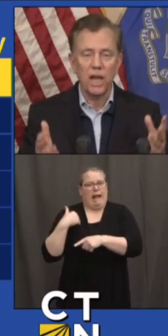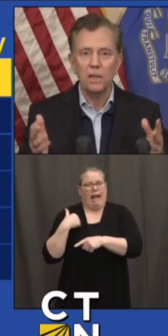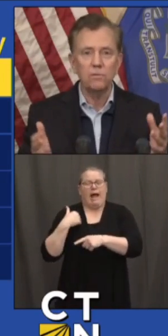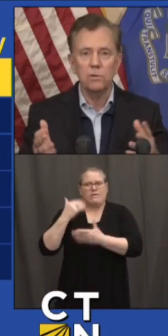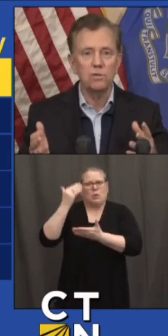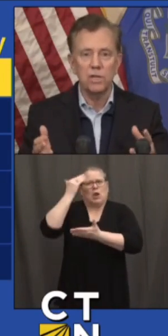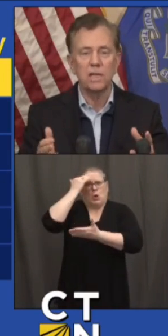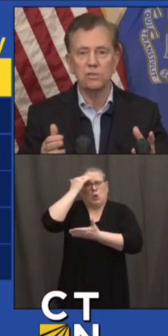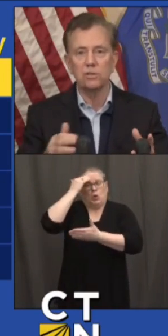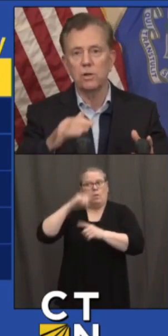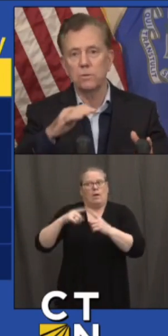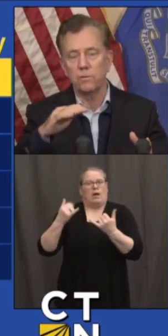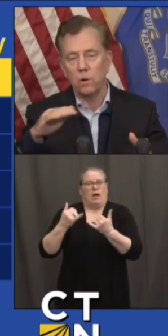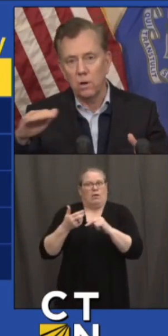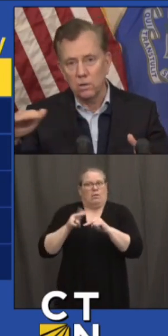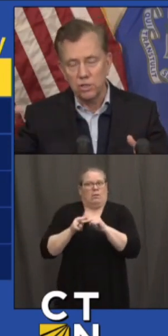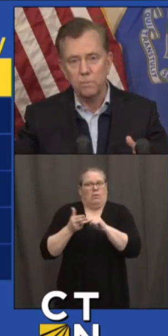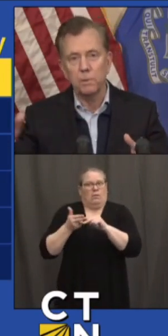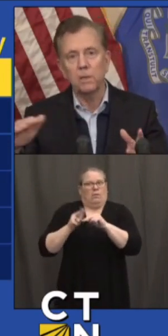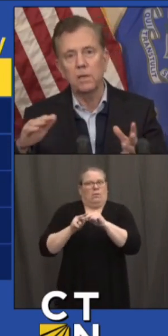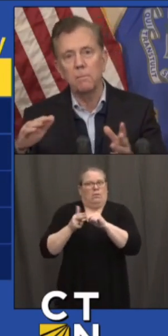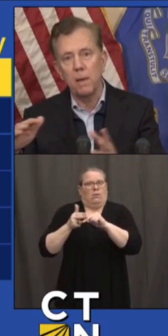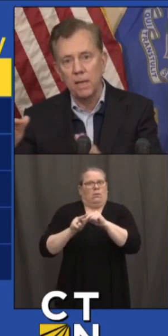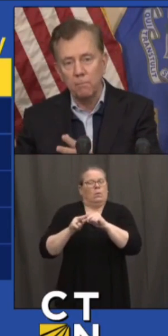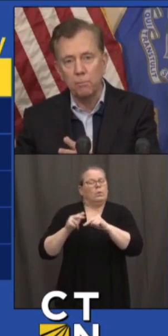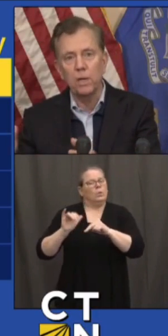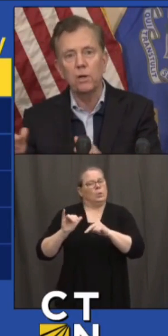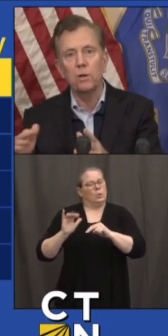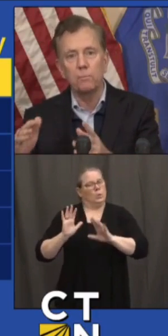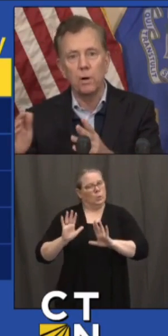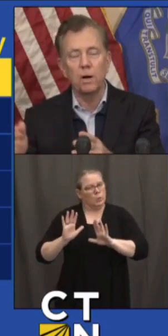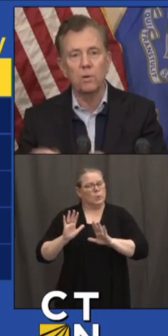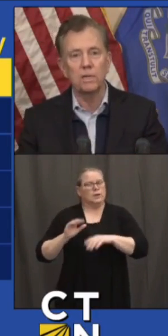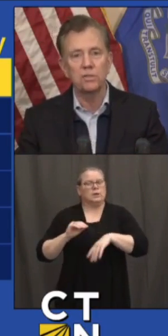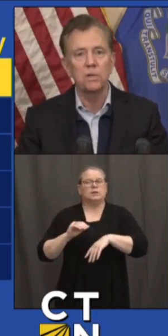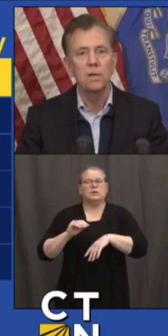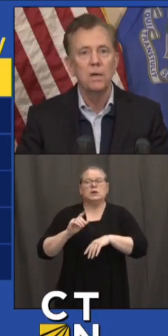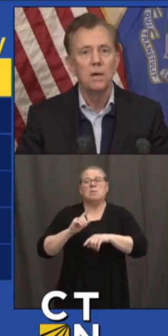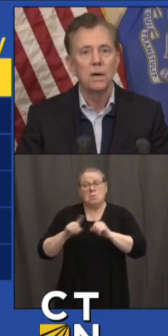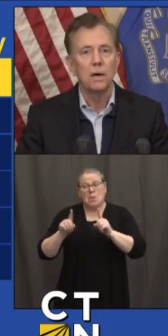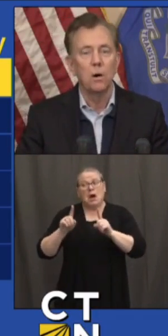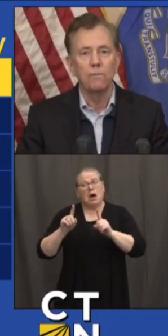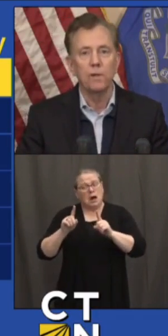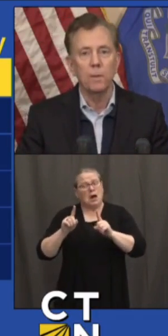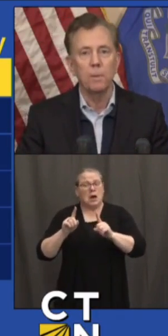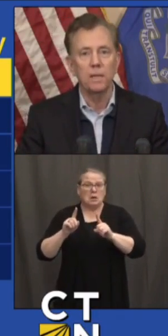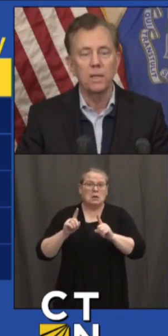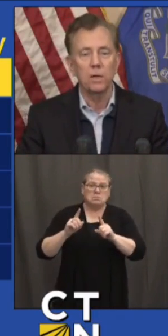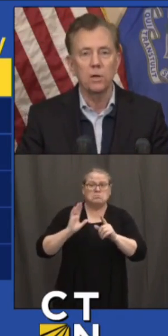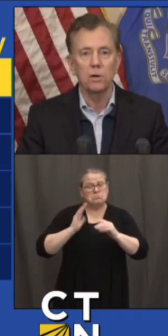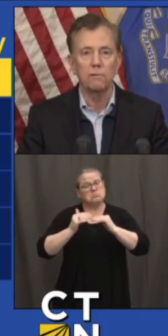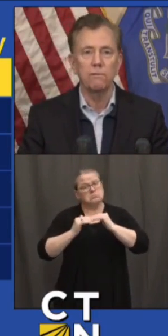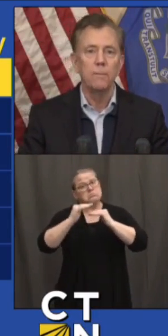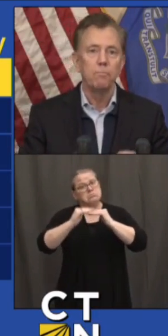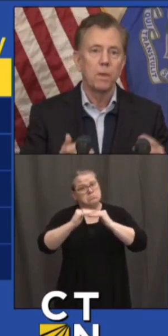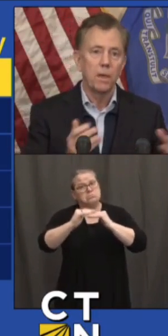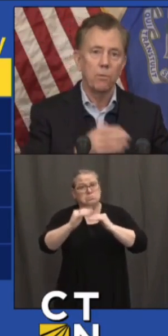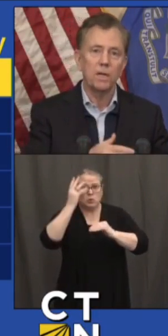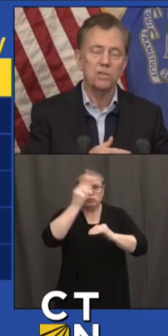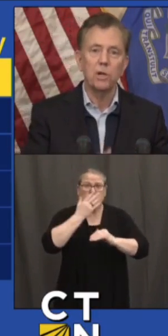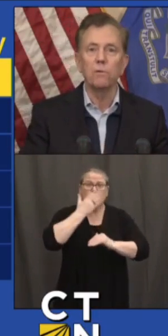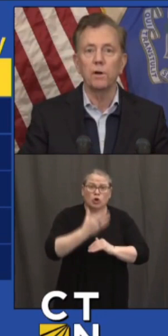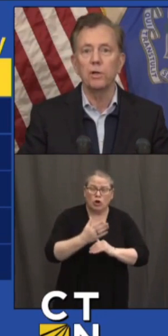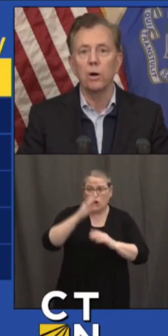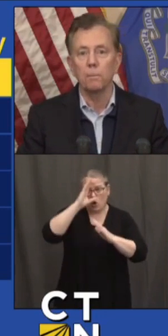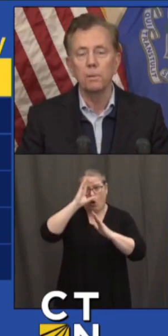a tale of two cities in terms of our stability, making pretty good progress, hopefully bending the curve, and